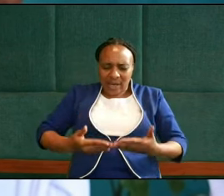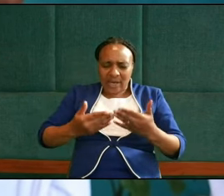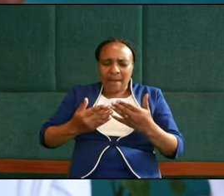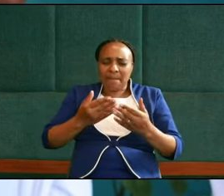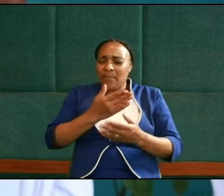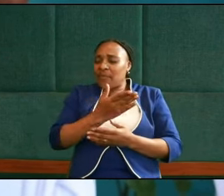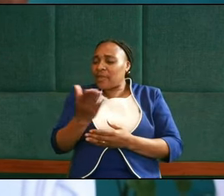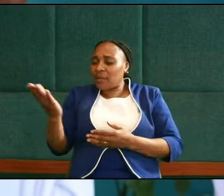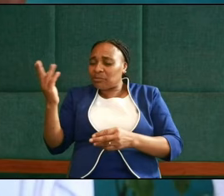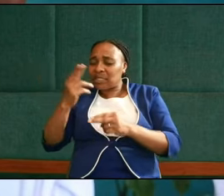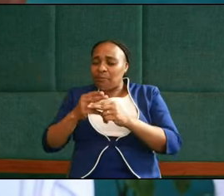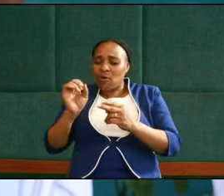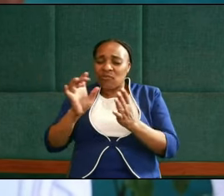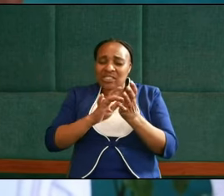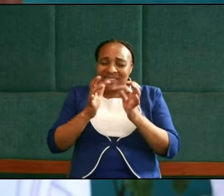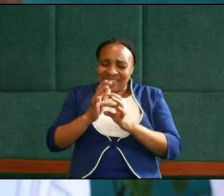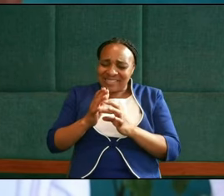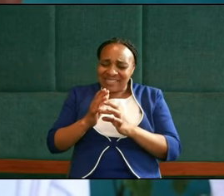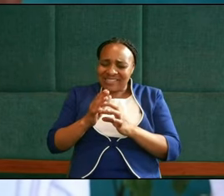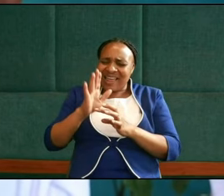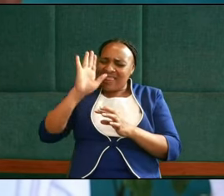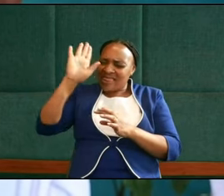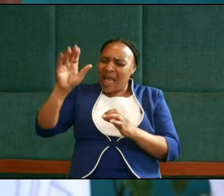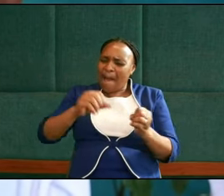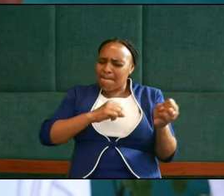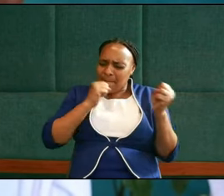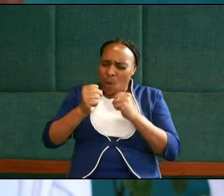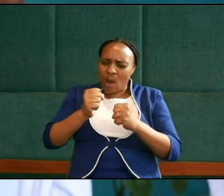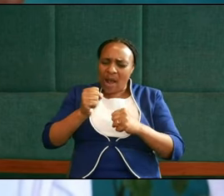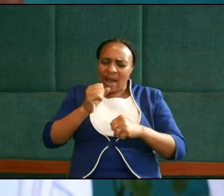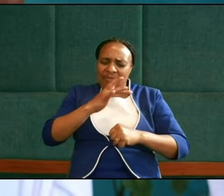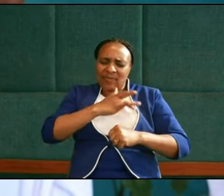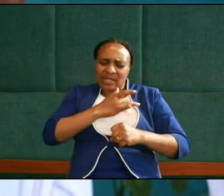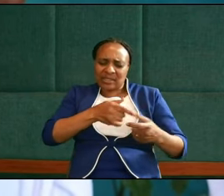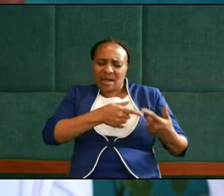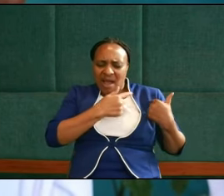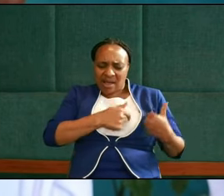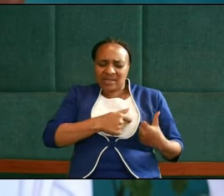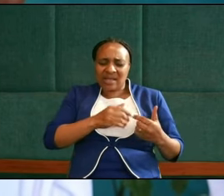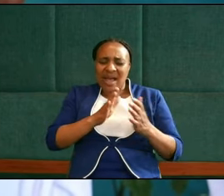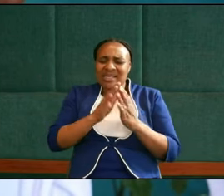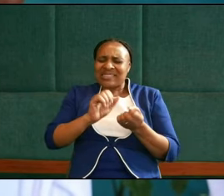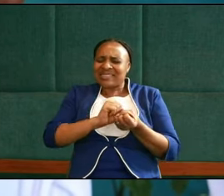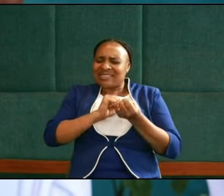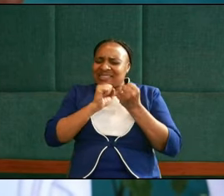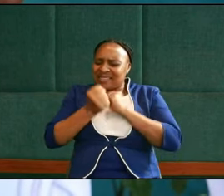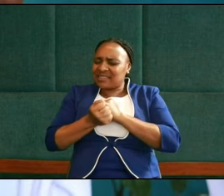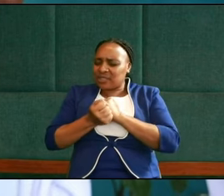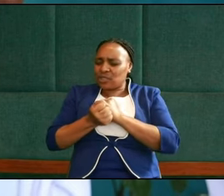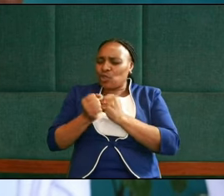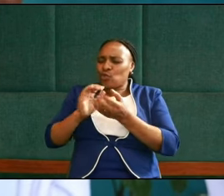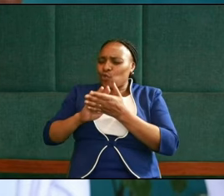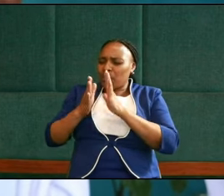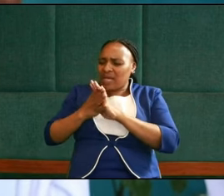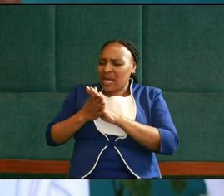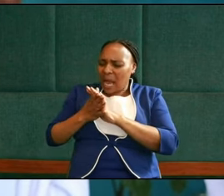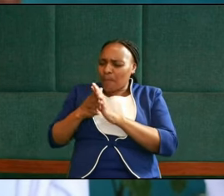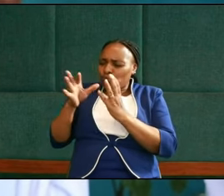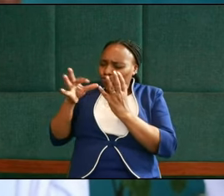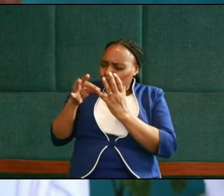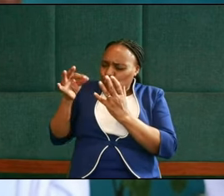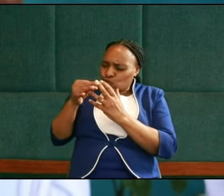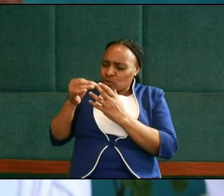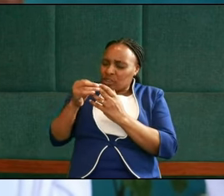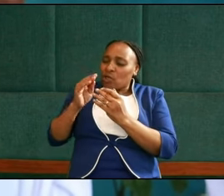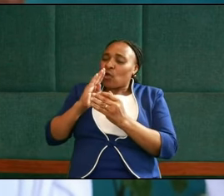Jesus. It is his power that has touched their hearts and changed them to be whom they have chosen to be